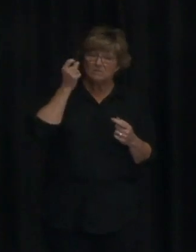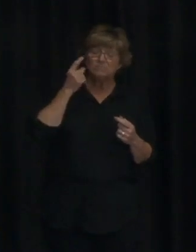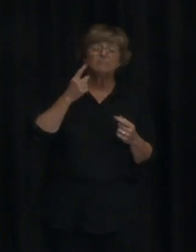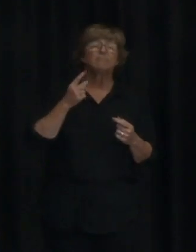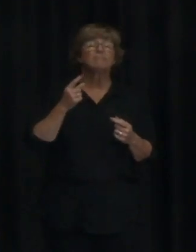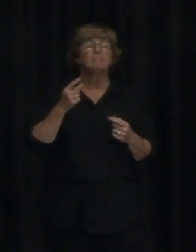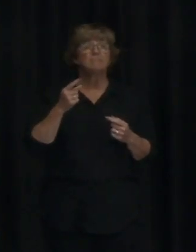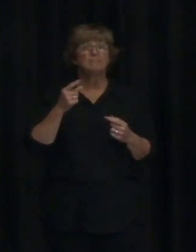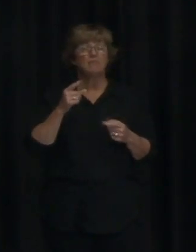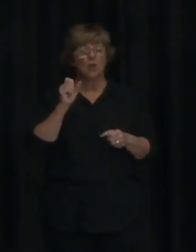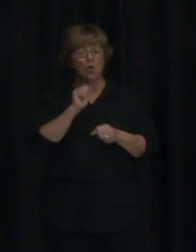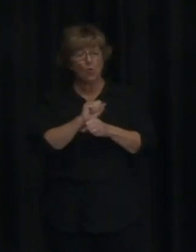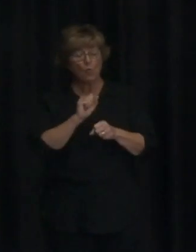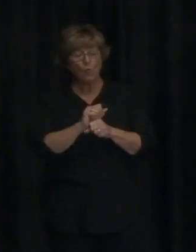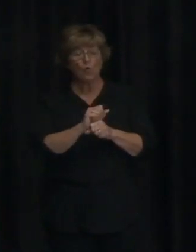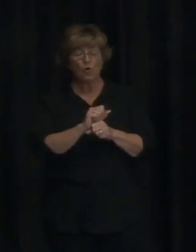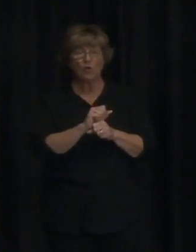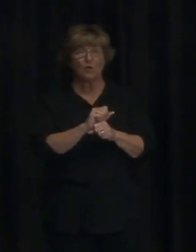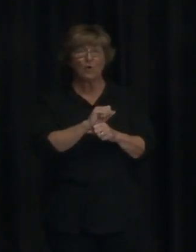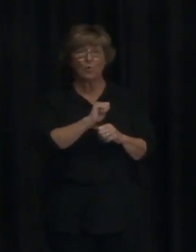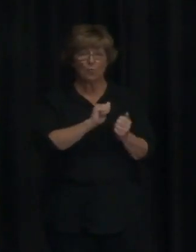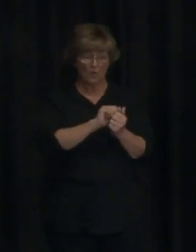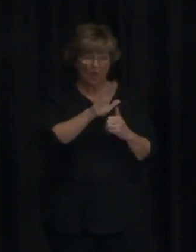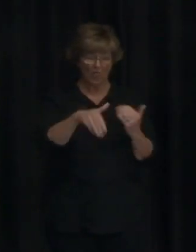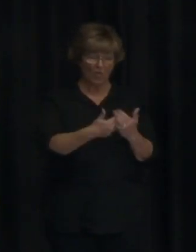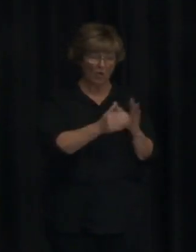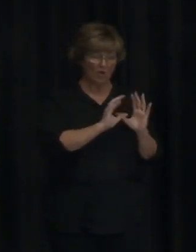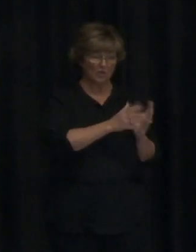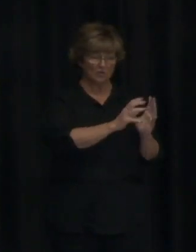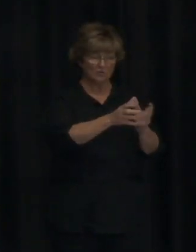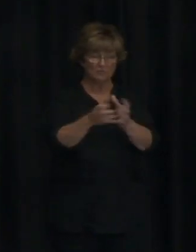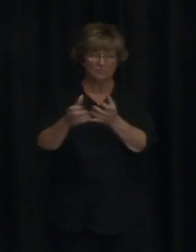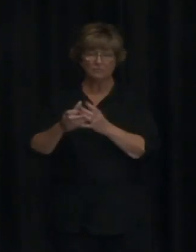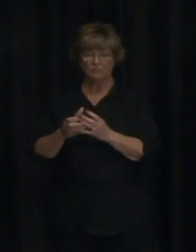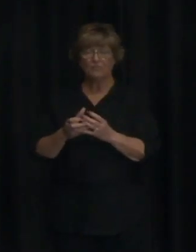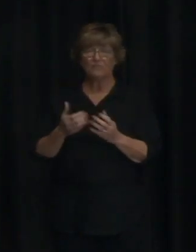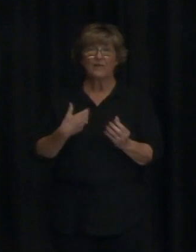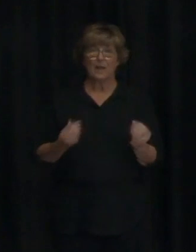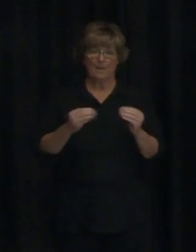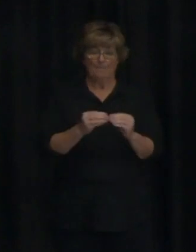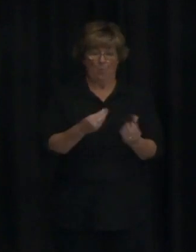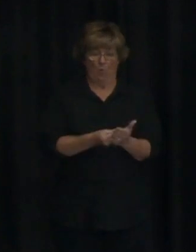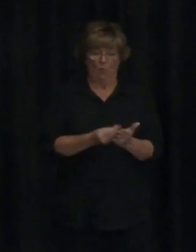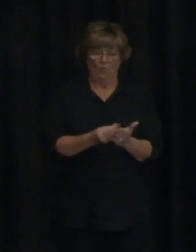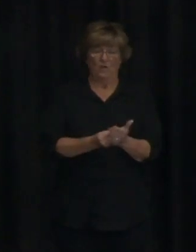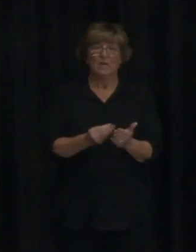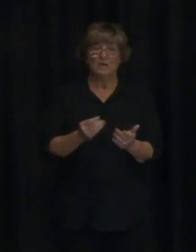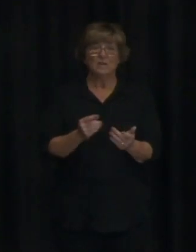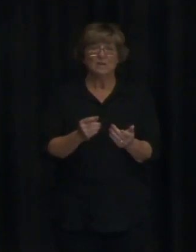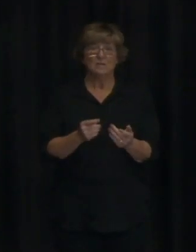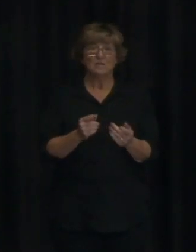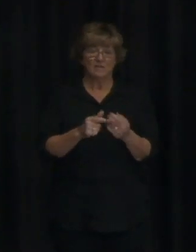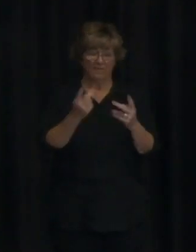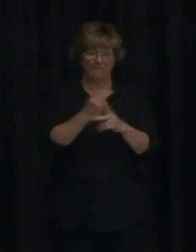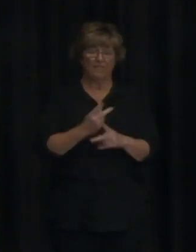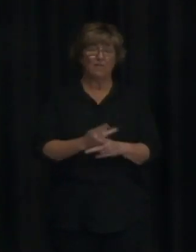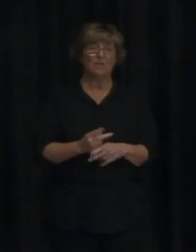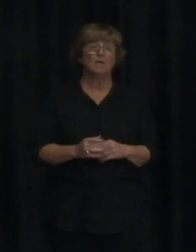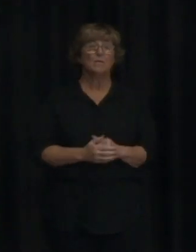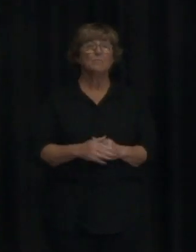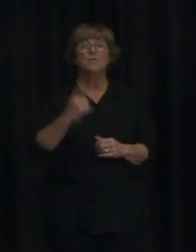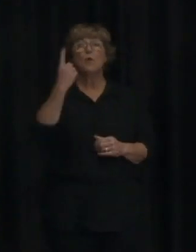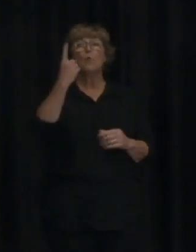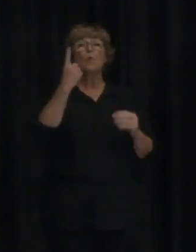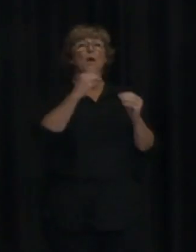issue to work across the bargaining table to figure out, but we have now more resources to help figure that out than we've had in the past. One more quick